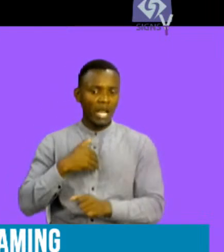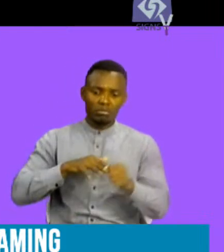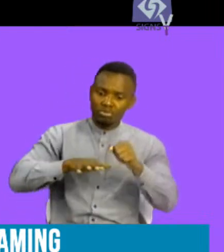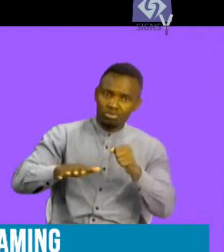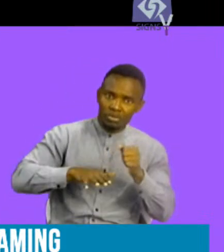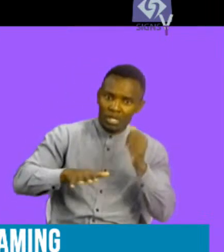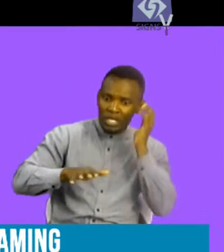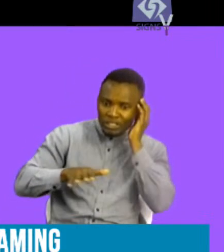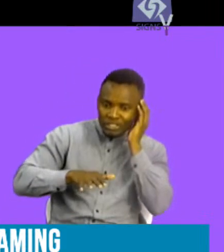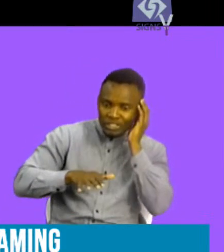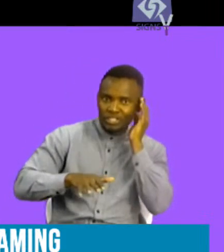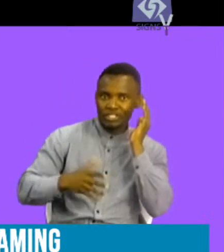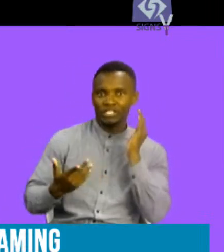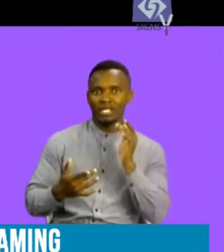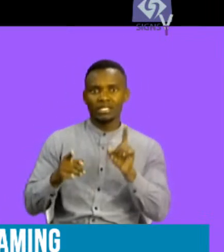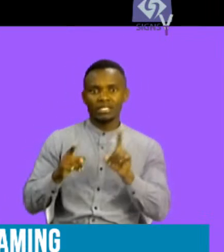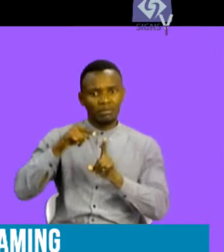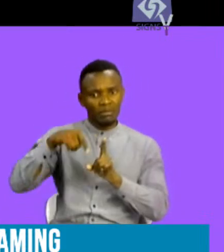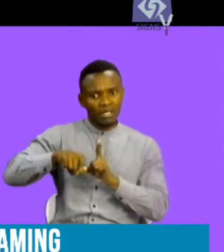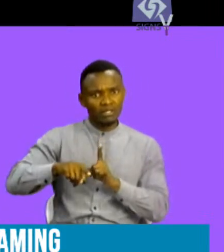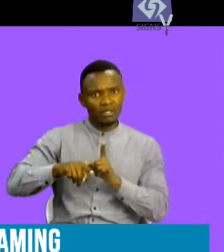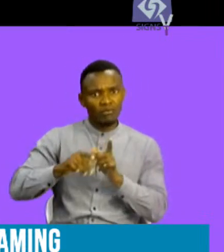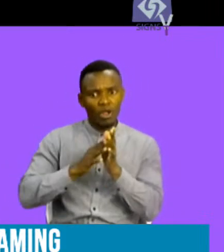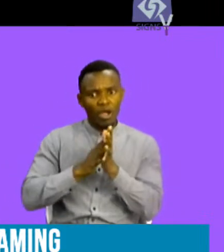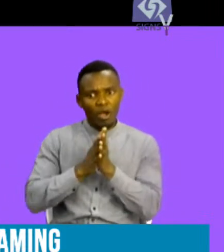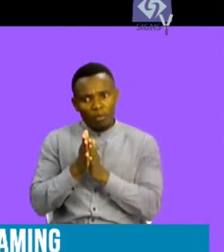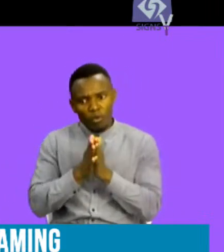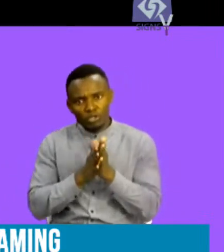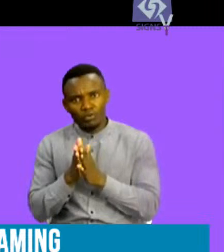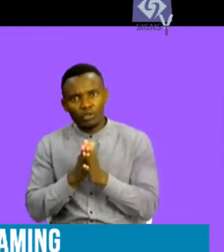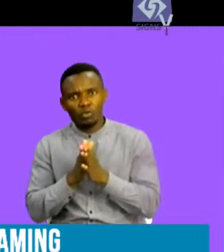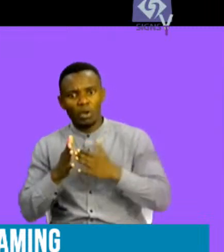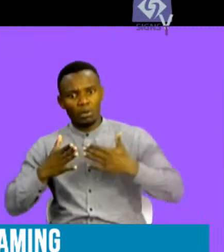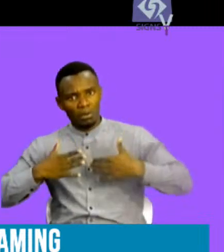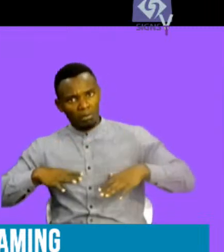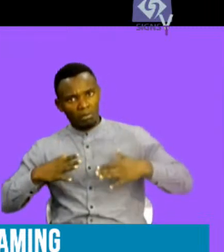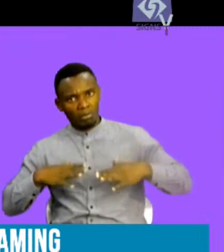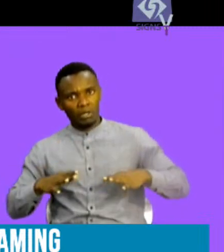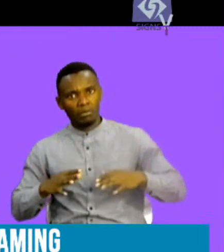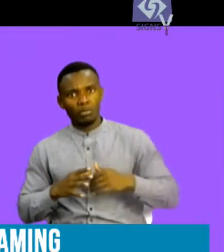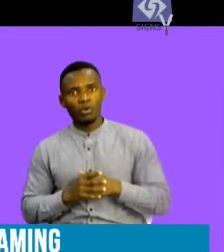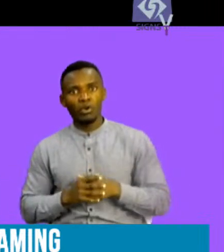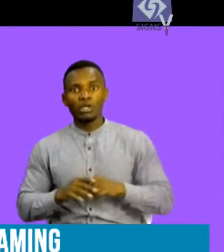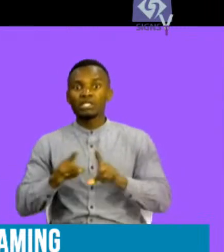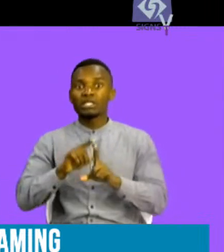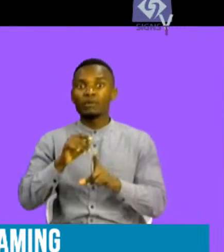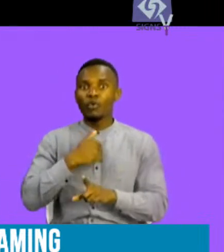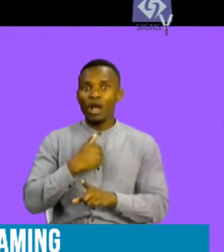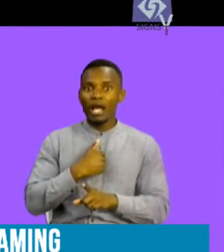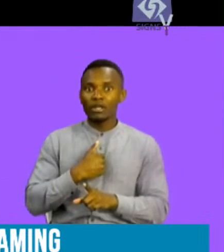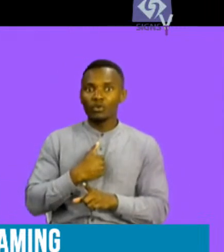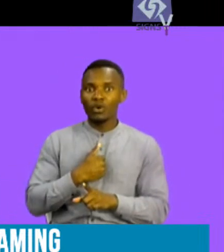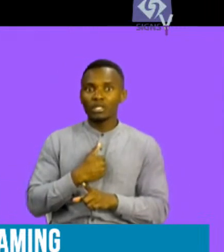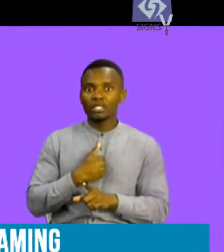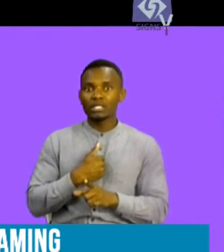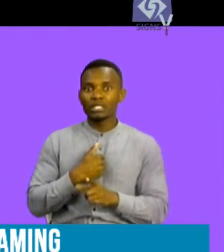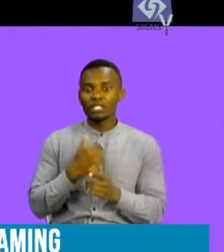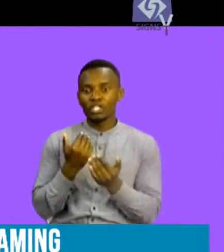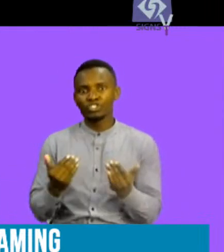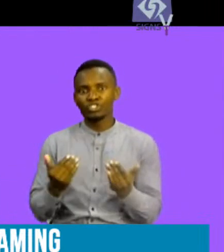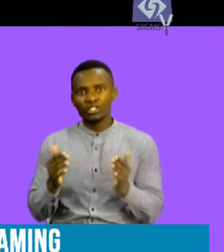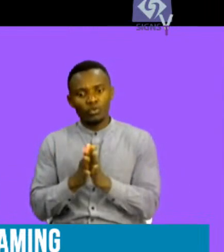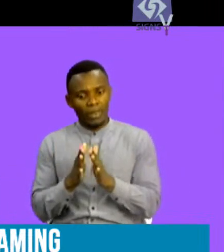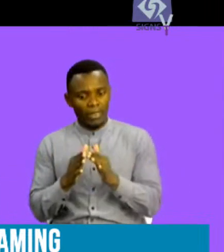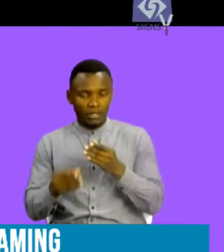and she could motivate people that she can be able to do that with her feet. We had children with disabilities bring out poems